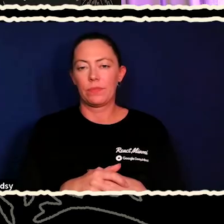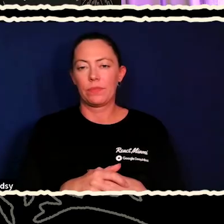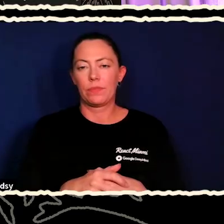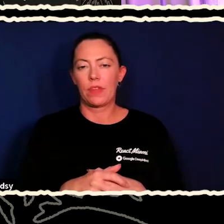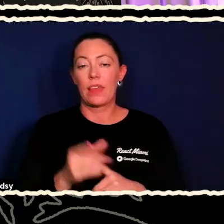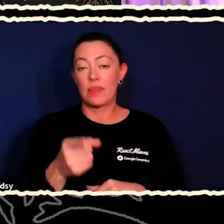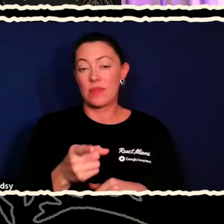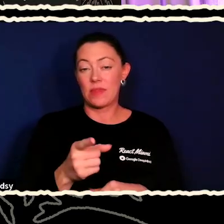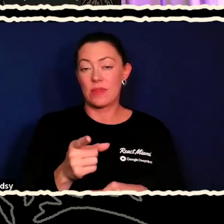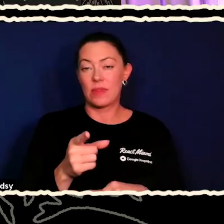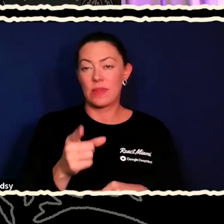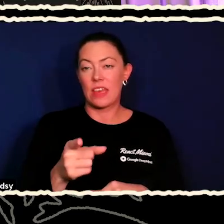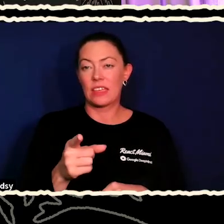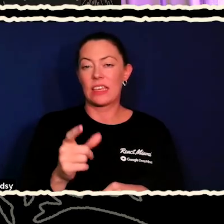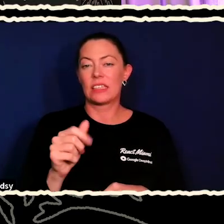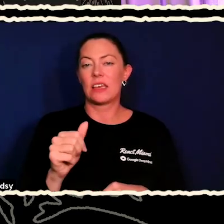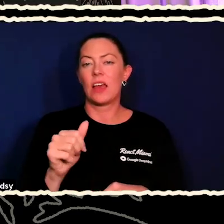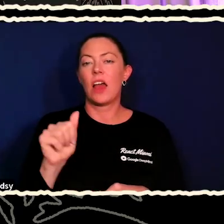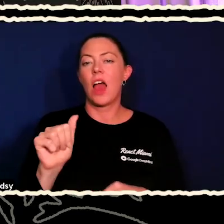logo? No, it's array.